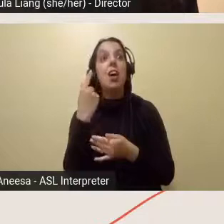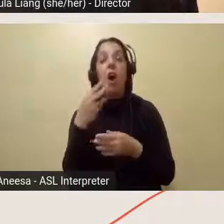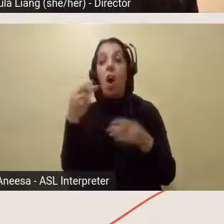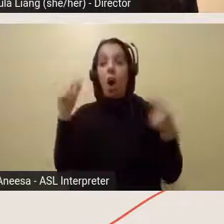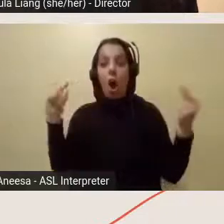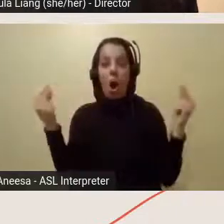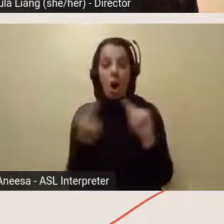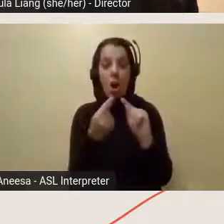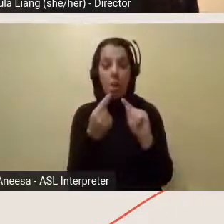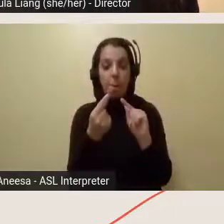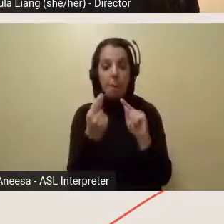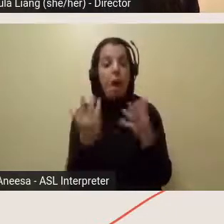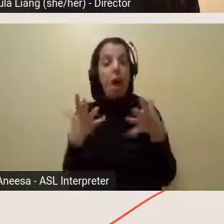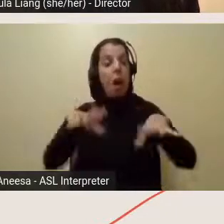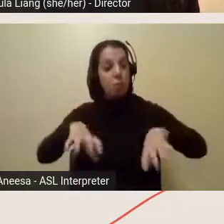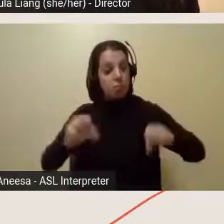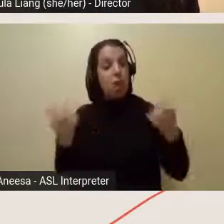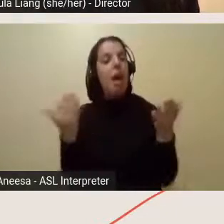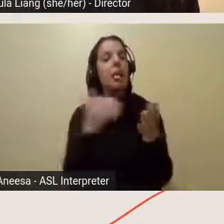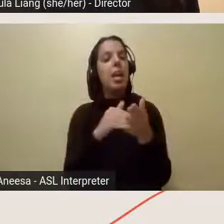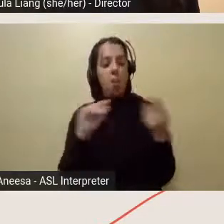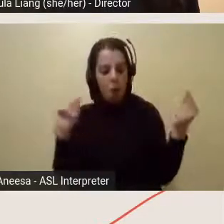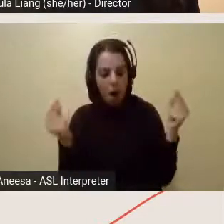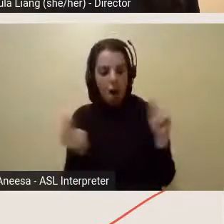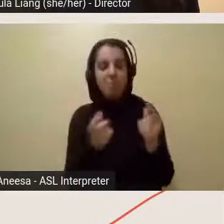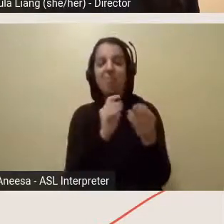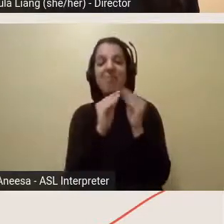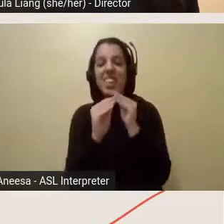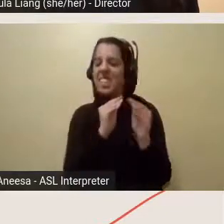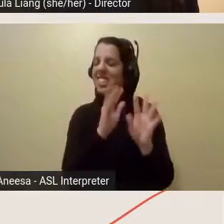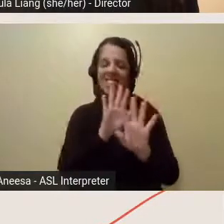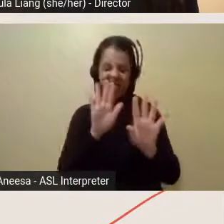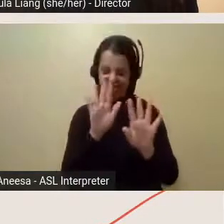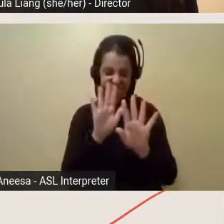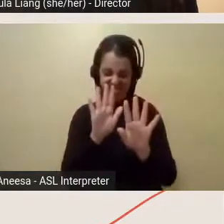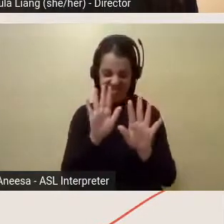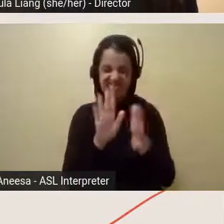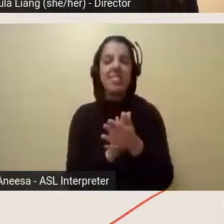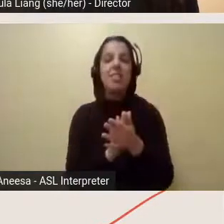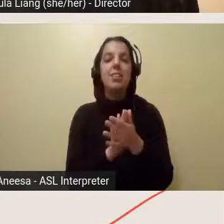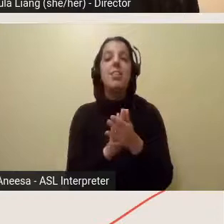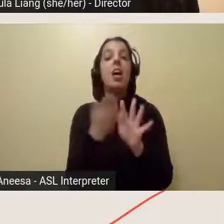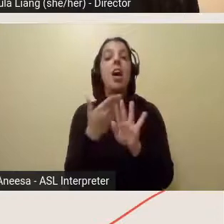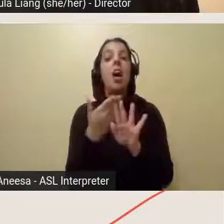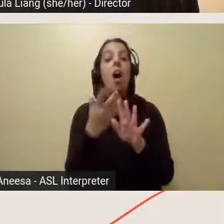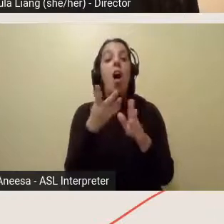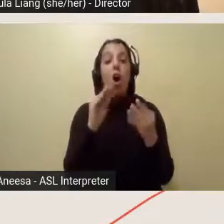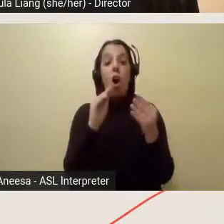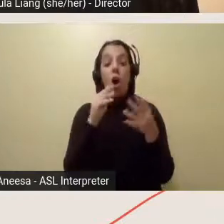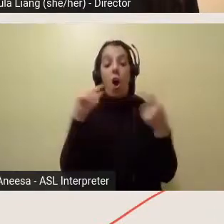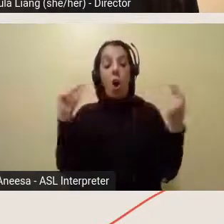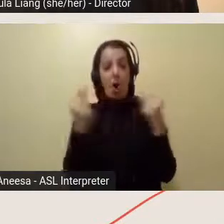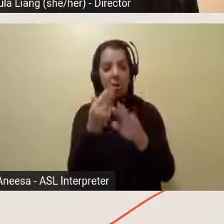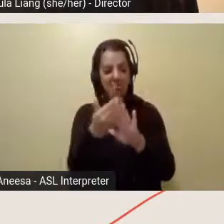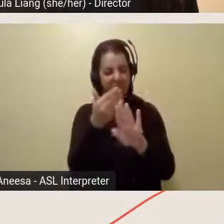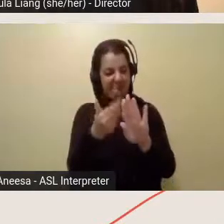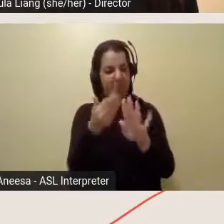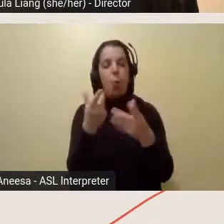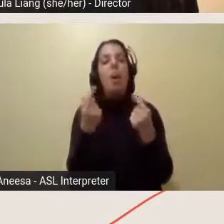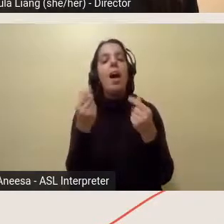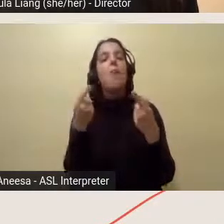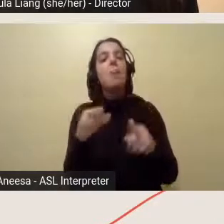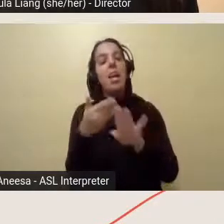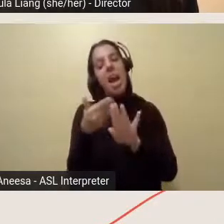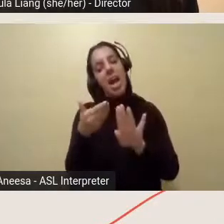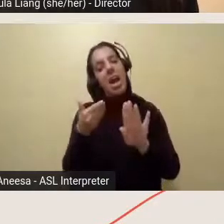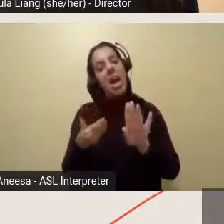doing is not repairing harm or restoring harm, but rather we're transforming the entire conditions that created the existence of